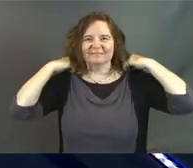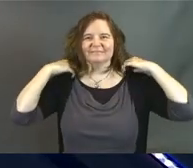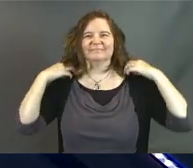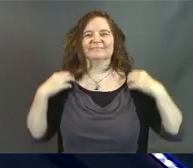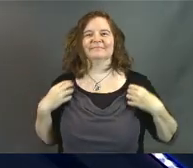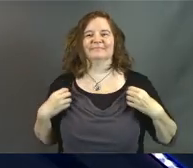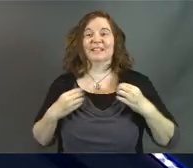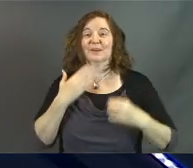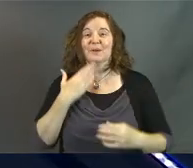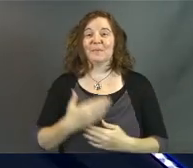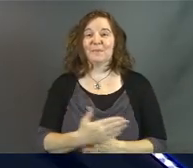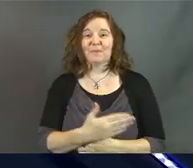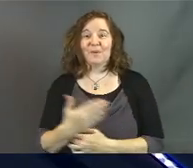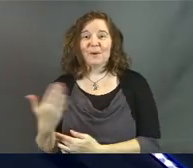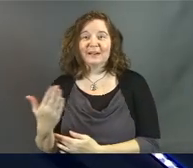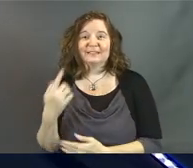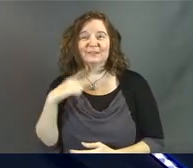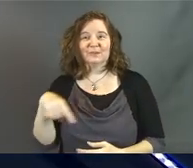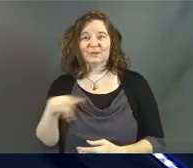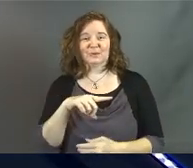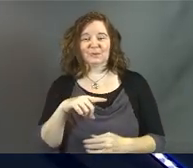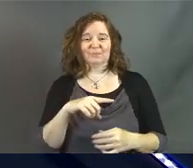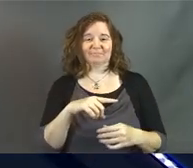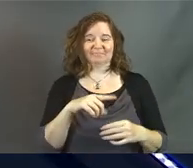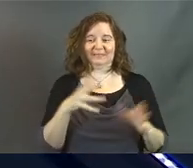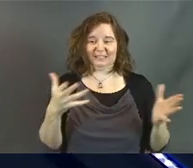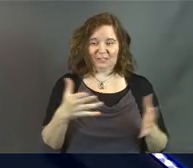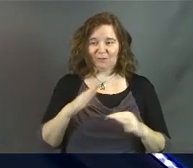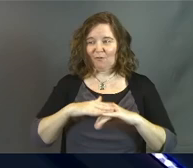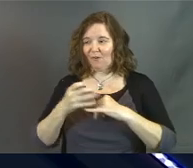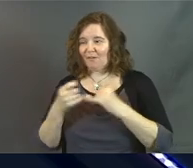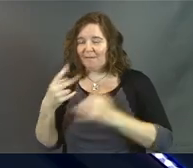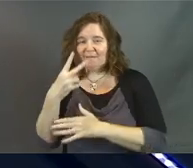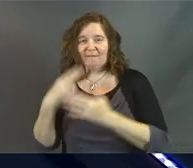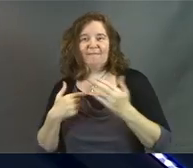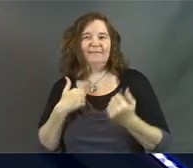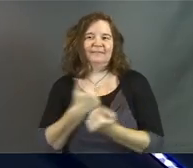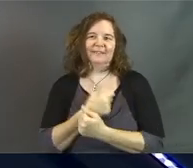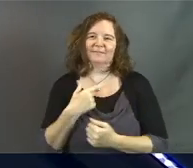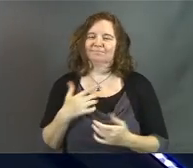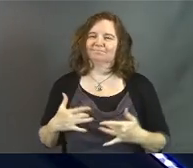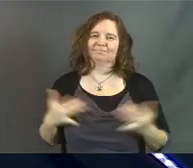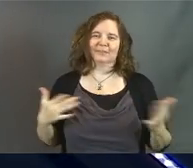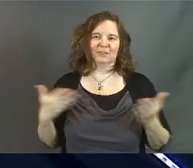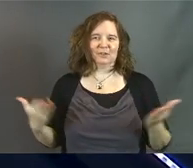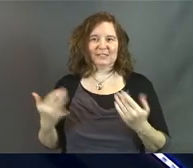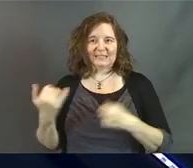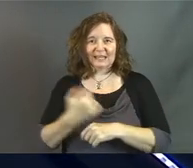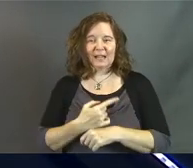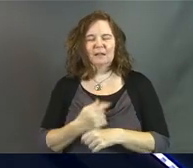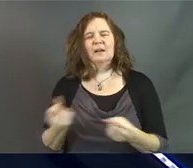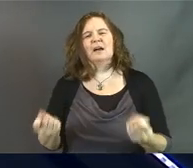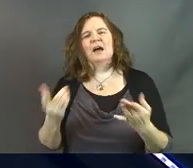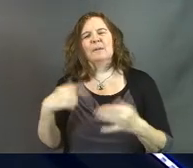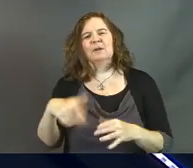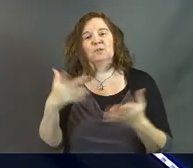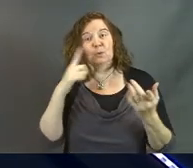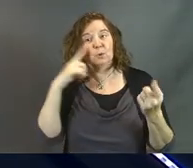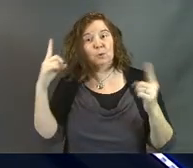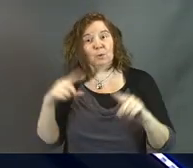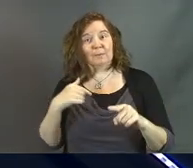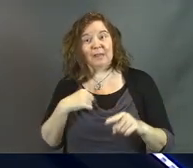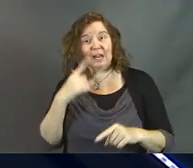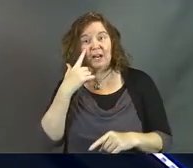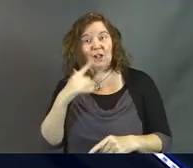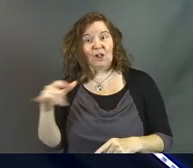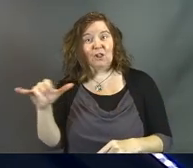Good morning, guys, and good morning to you guys streaming online. And we love you, and we're so glad that you're here today. How many of you agree with me that